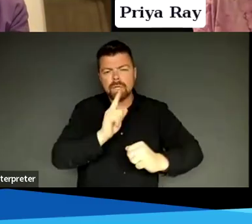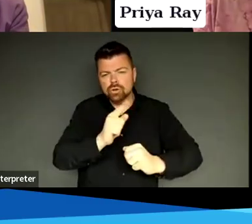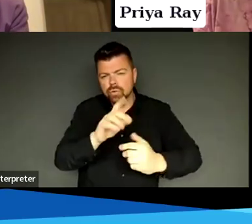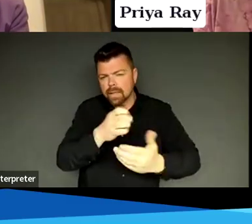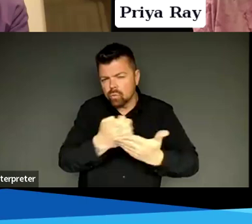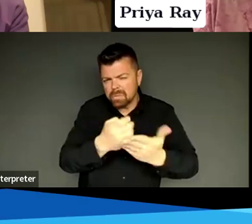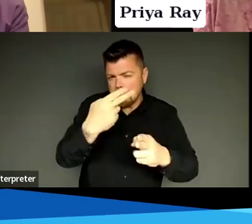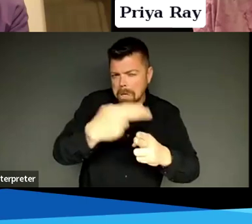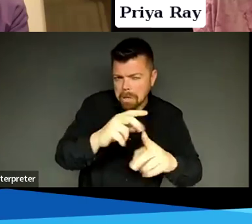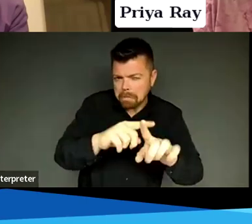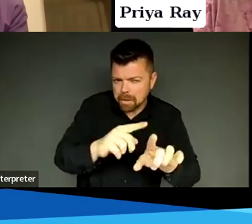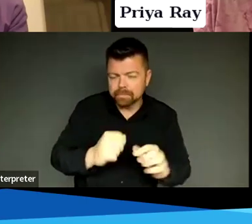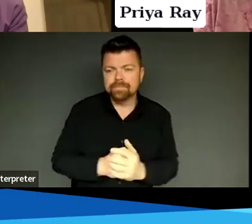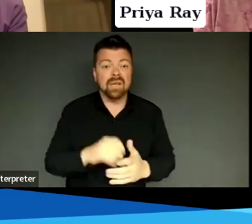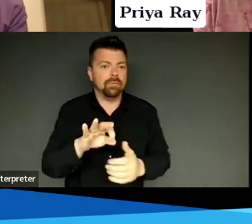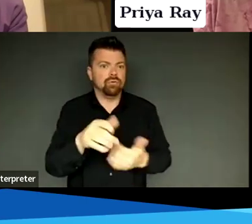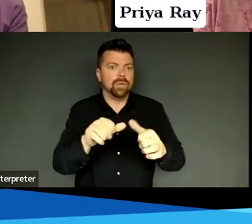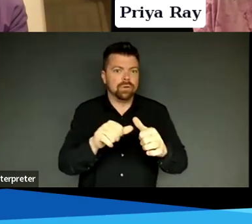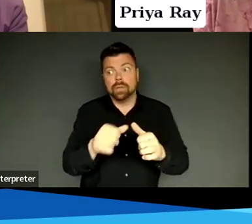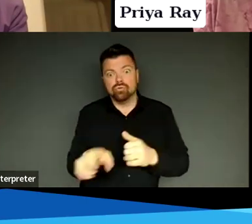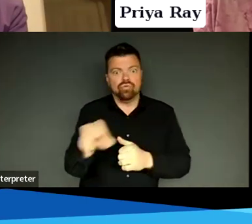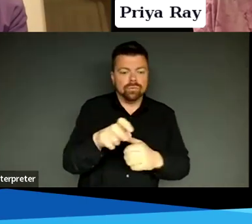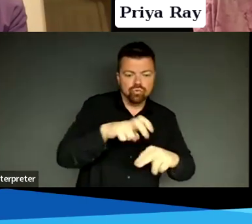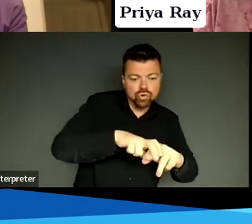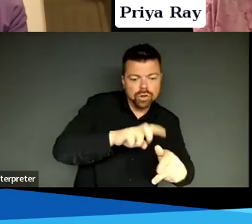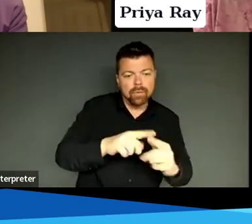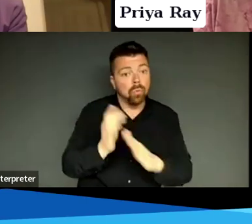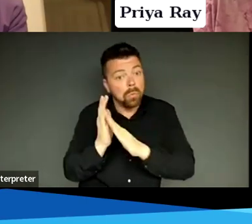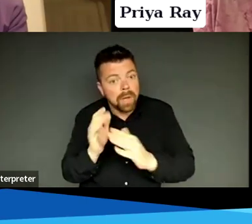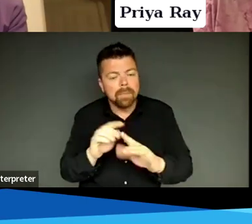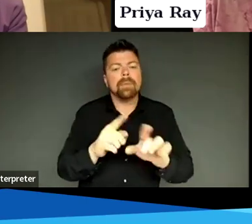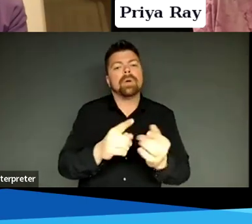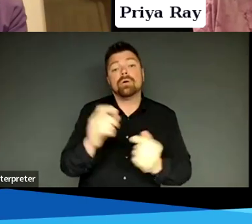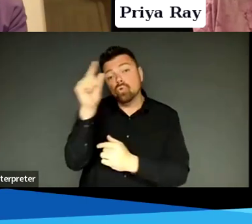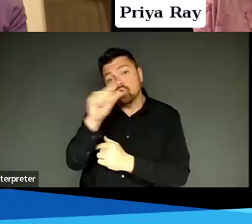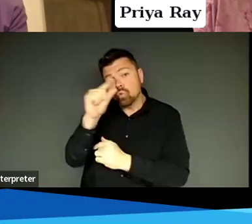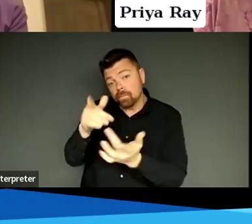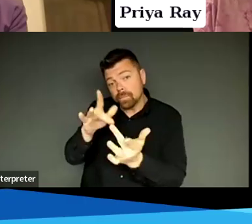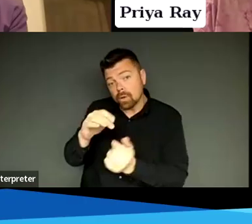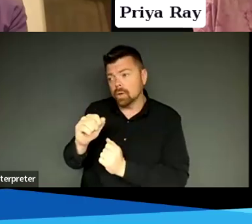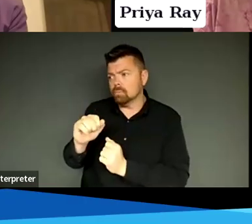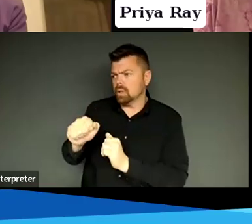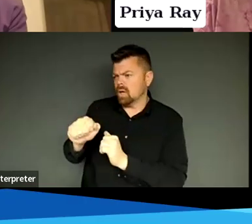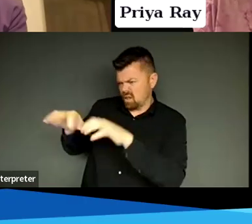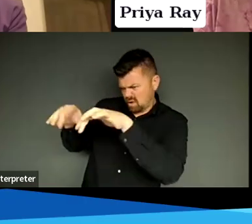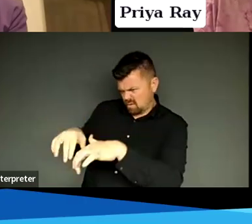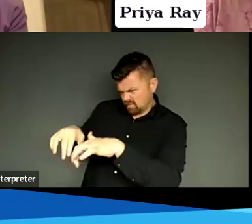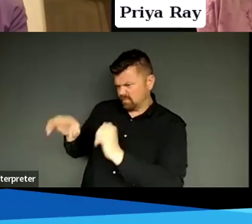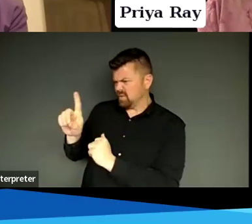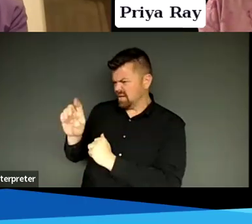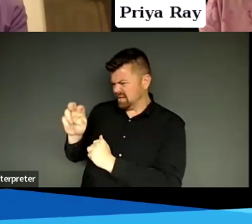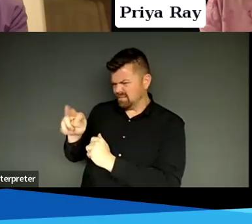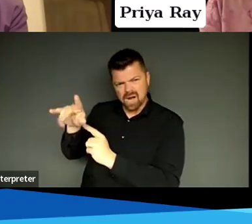but if you go in on the internet or Google and type in devices to help you transfer, it possibly will come